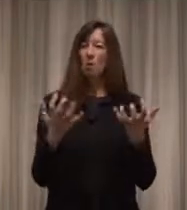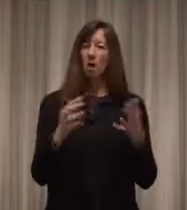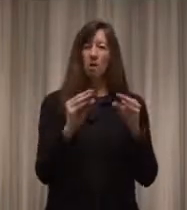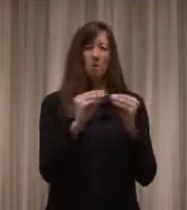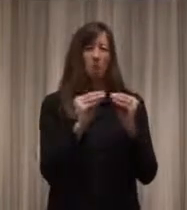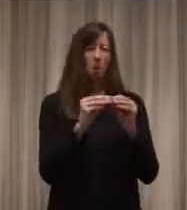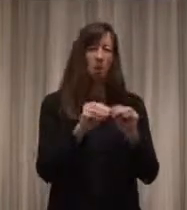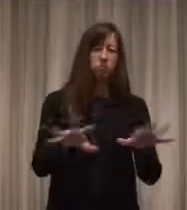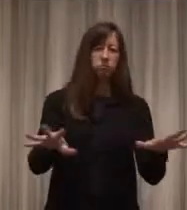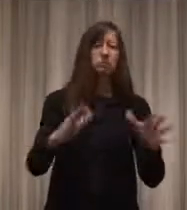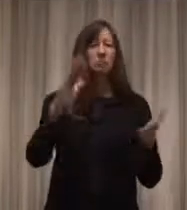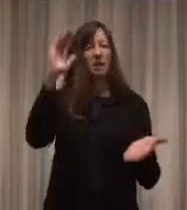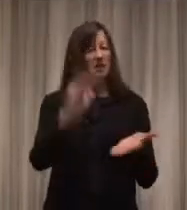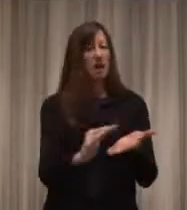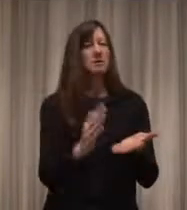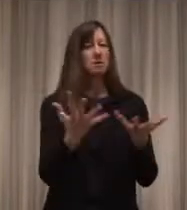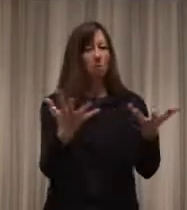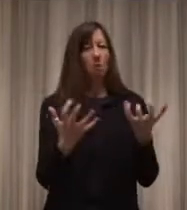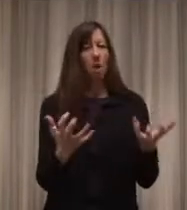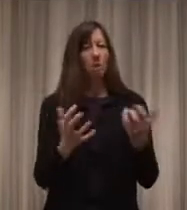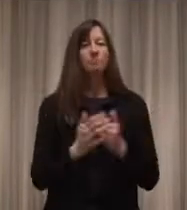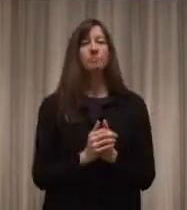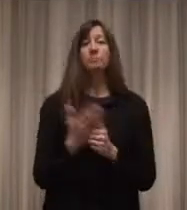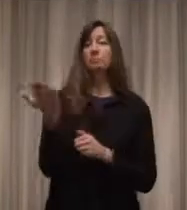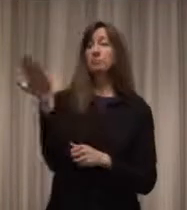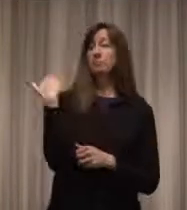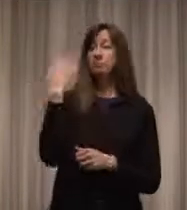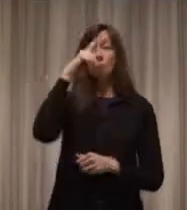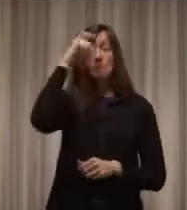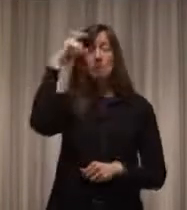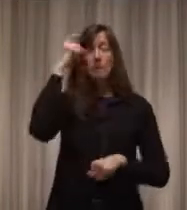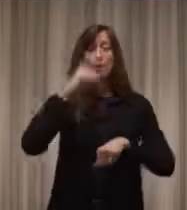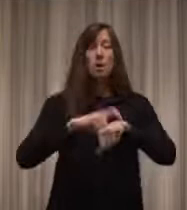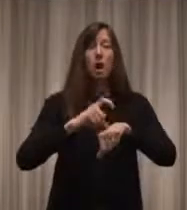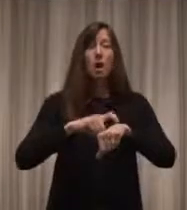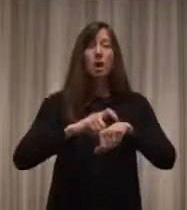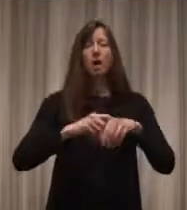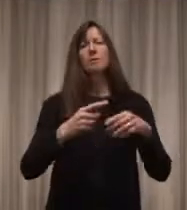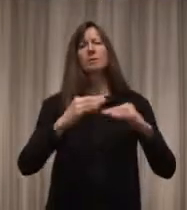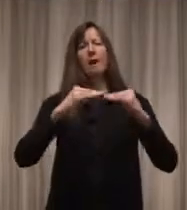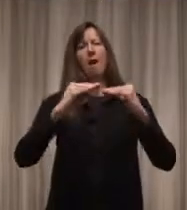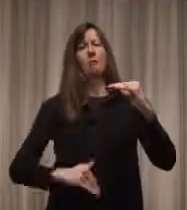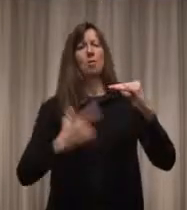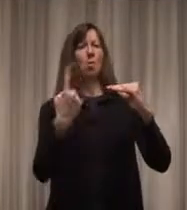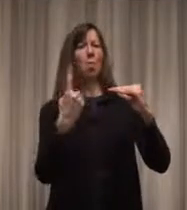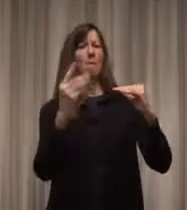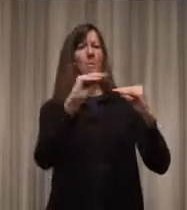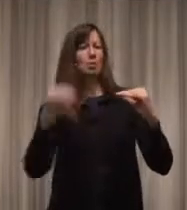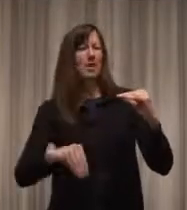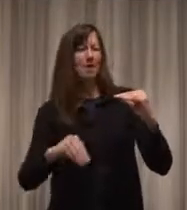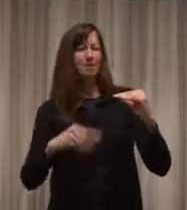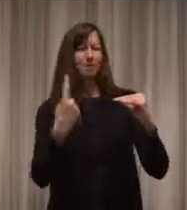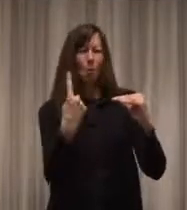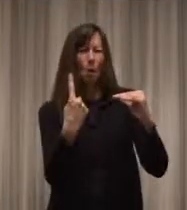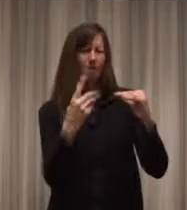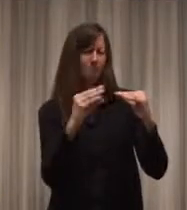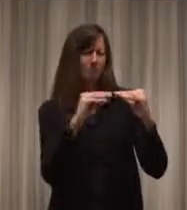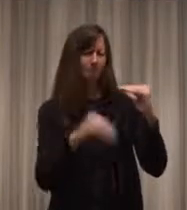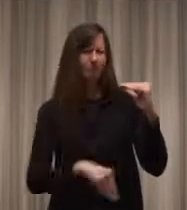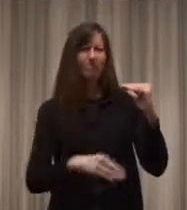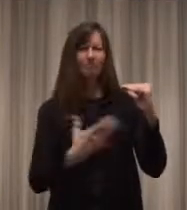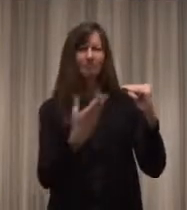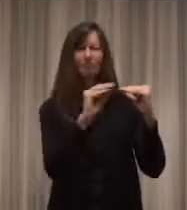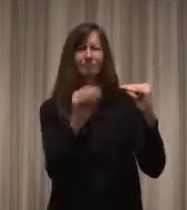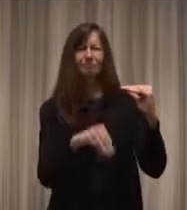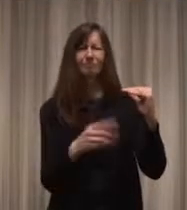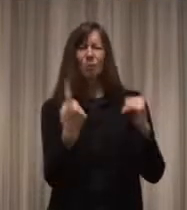where we were under 1%. That is a much more manageable rate where we can really still have COVID out